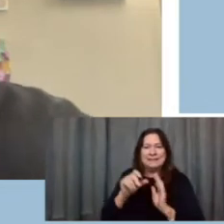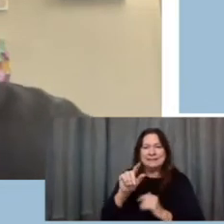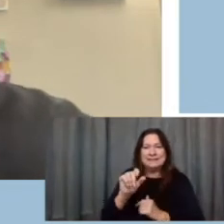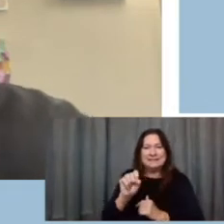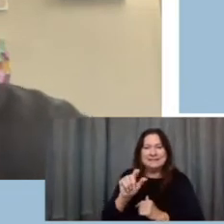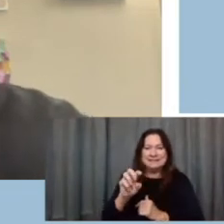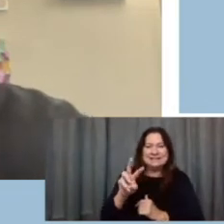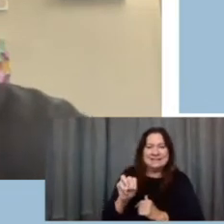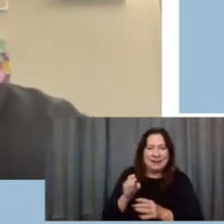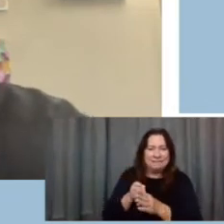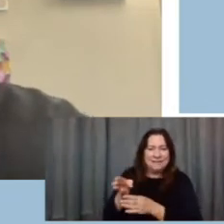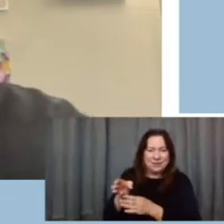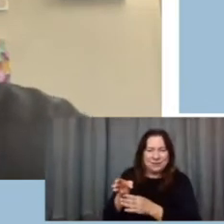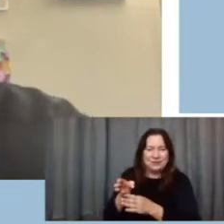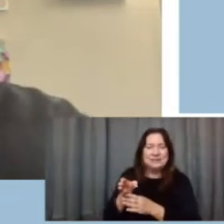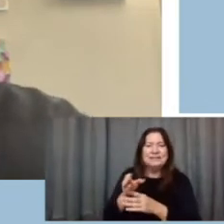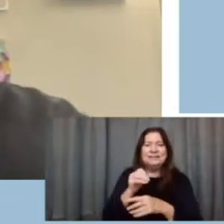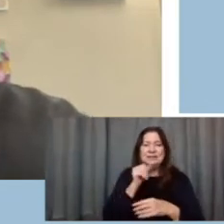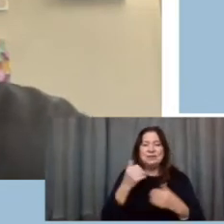They don't have as much